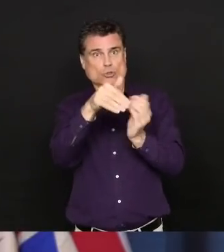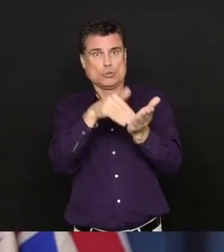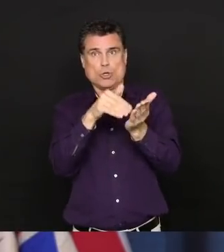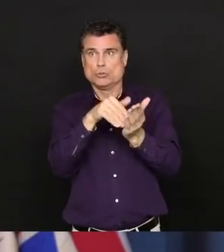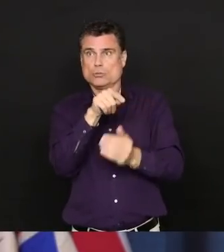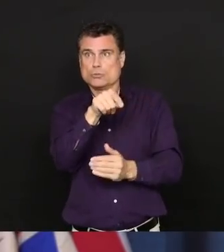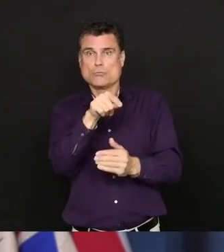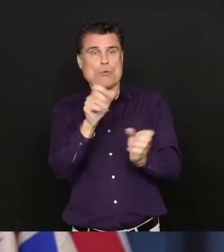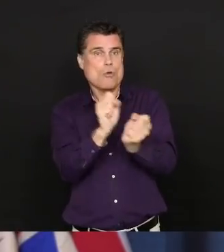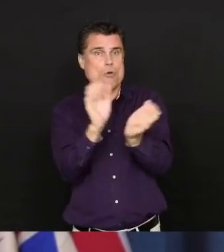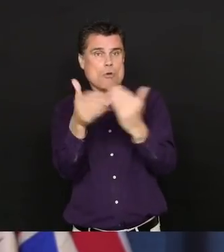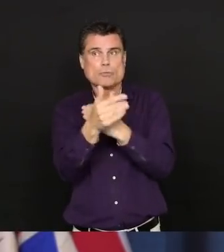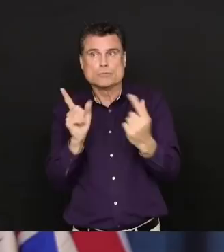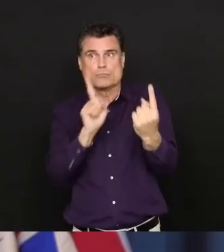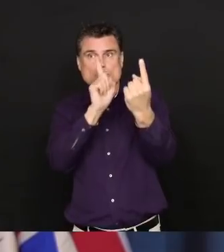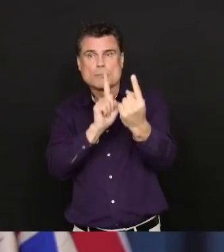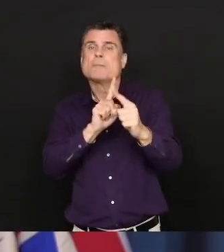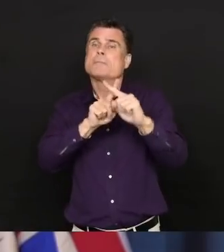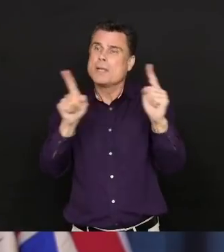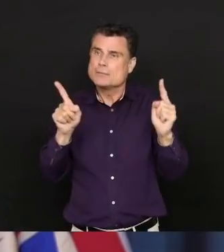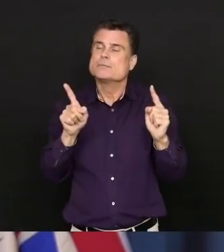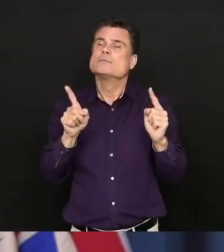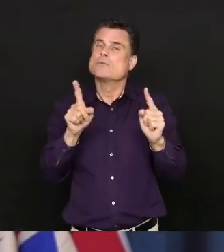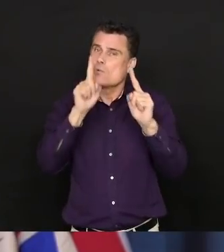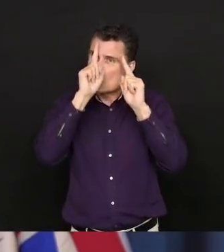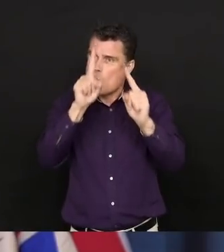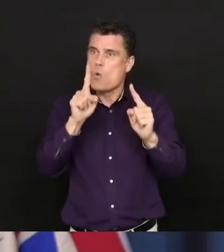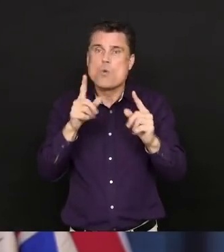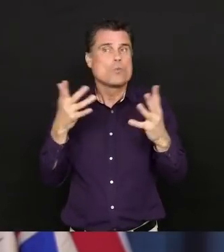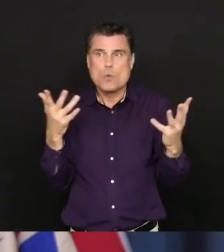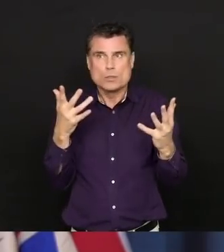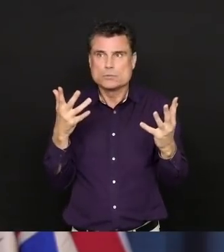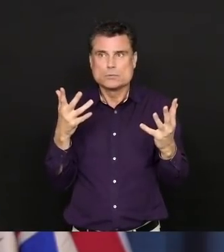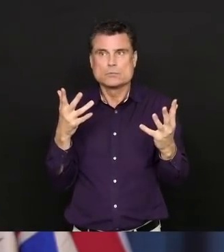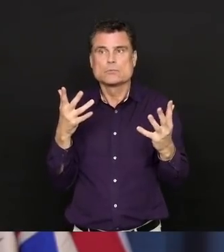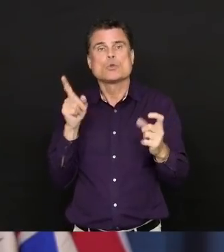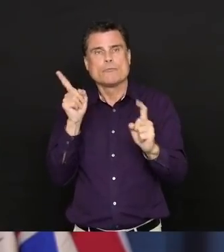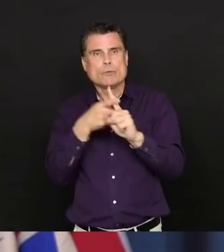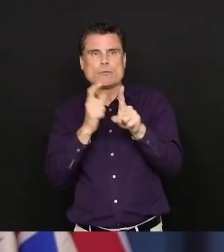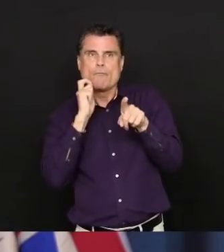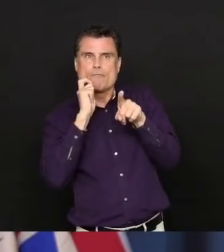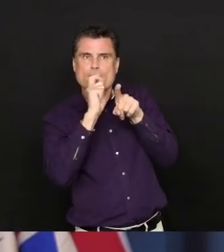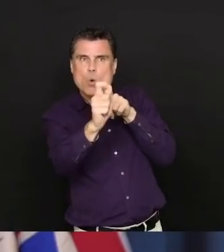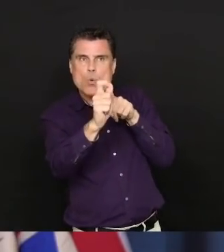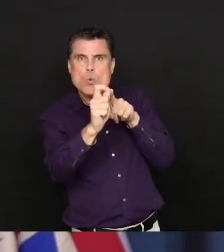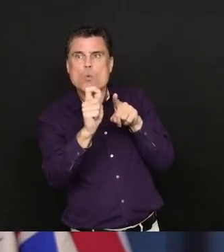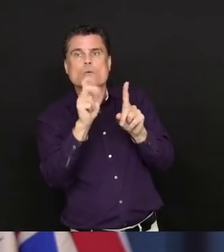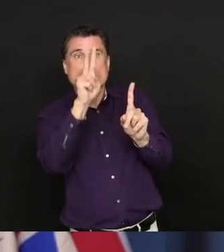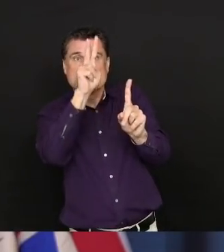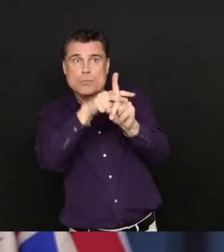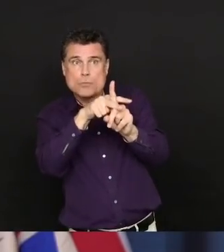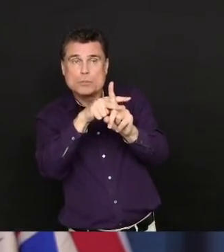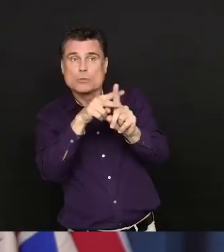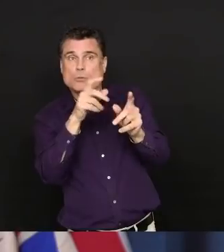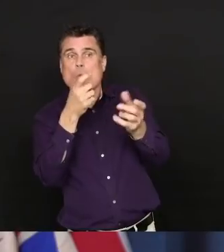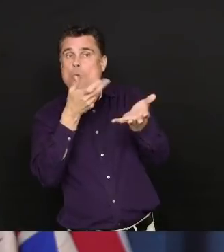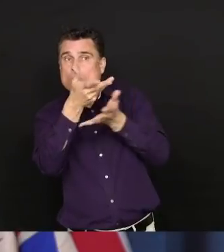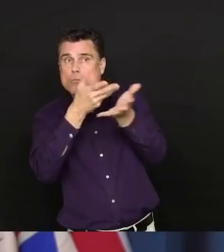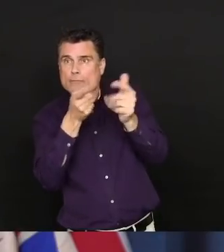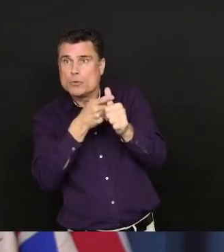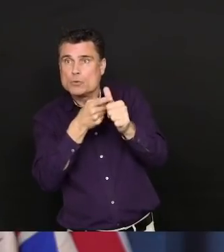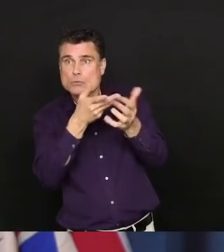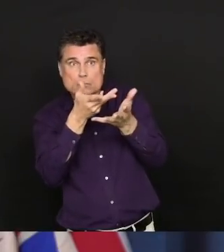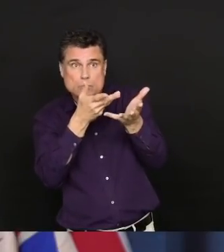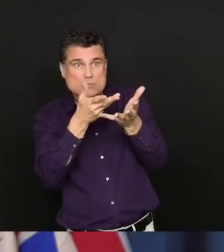chronic conditions to make sure they have an ongoing continuity of care with their clinicians. And many physicians now are doing that